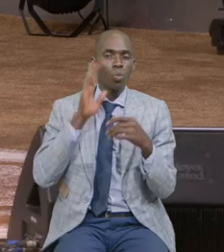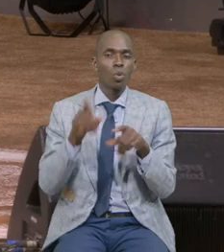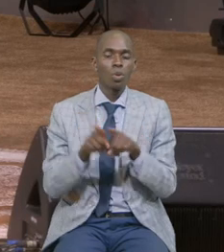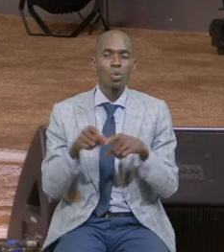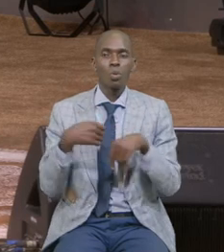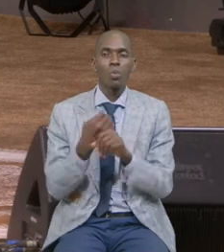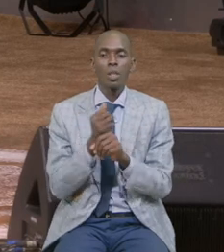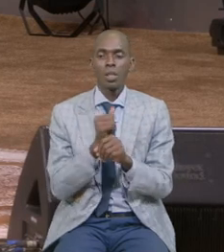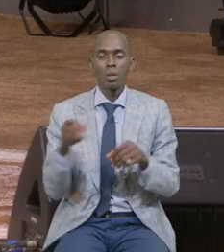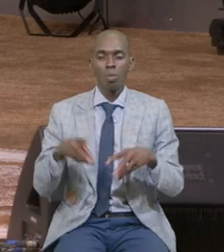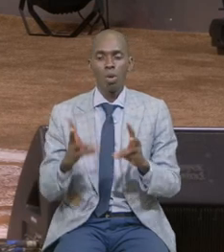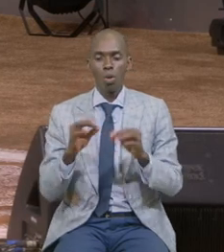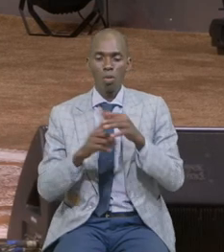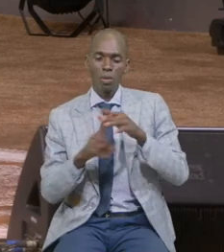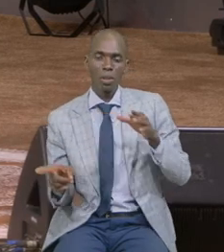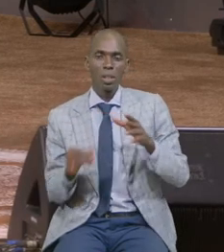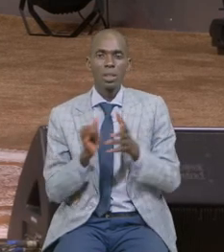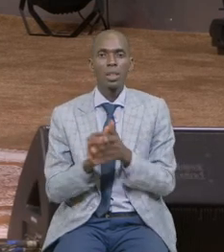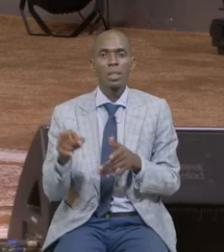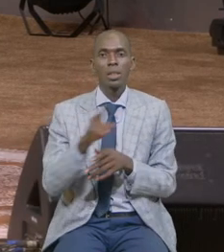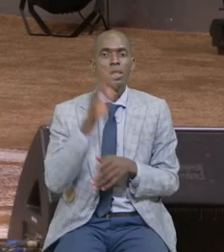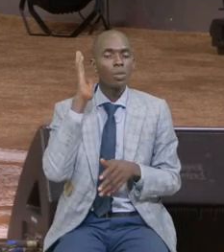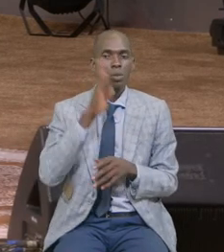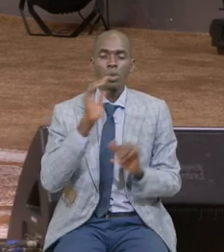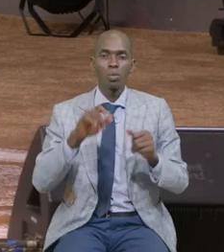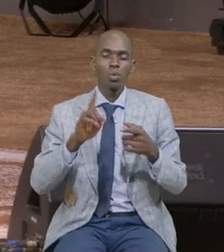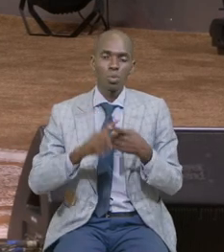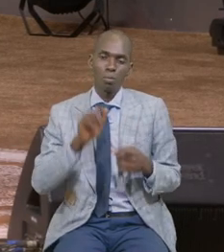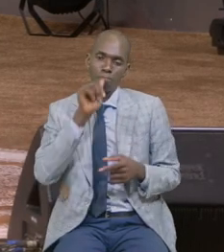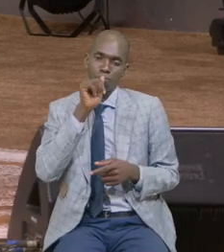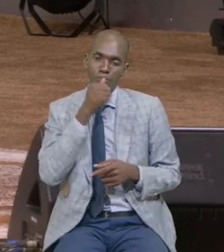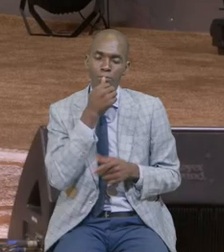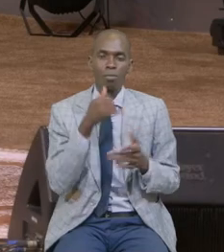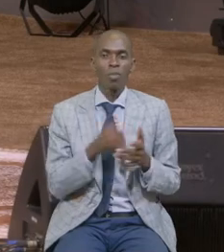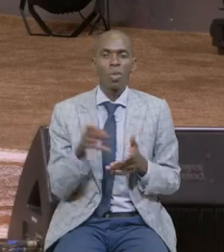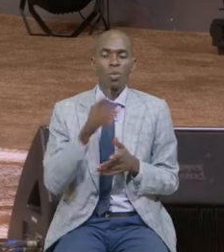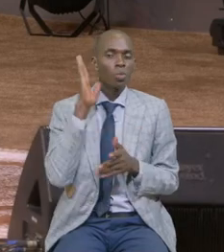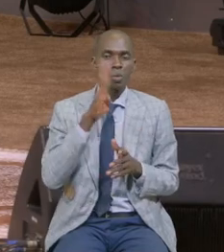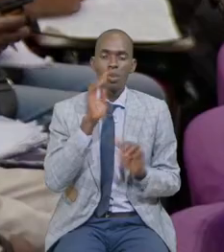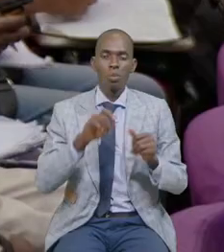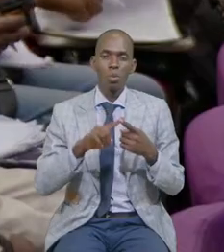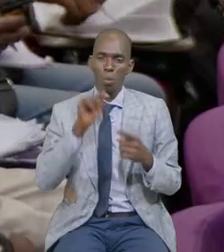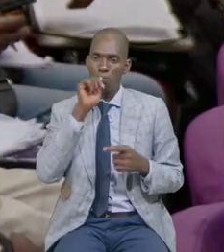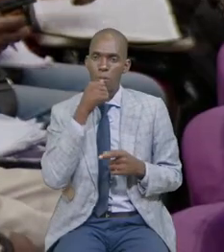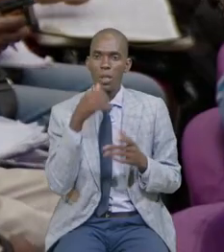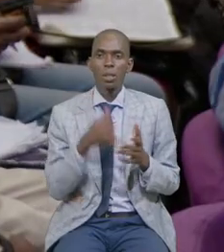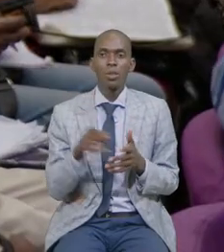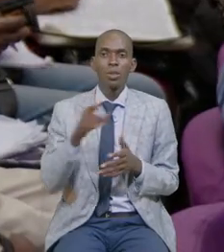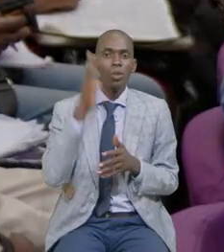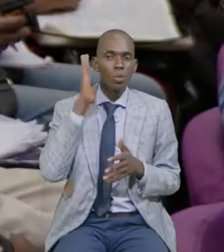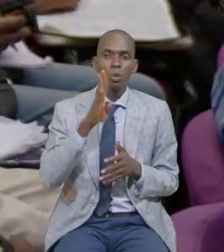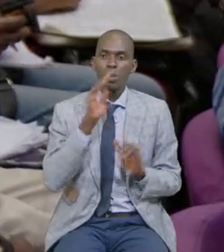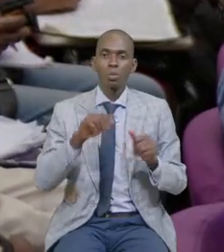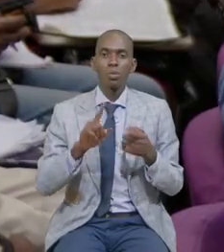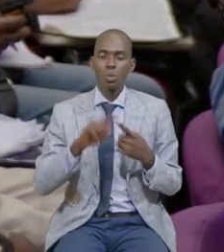that she may be able to Bear each able to Bear age I said able to